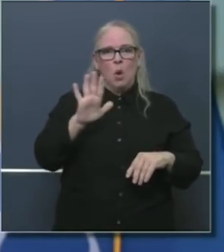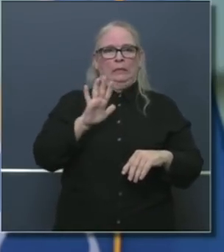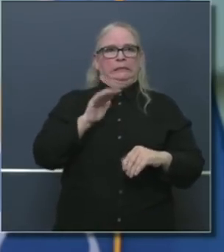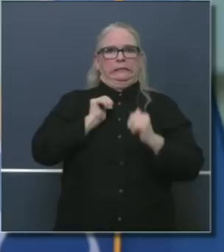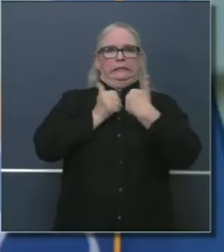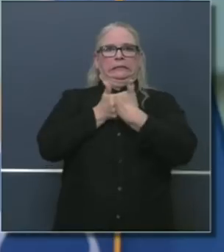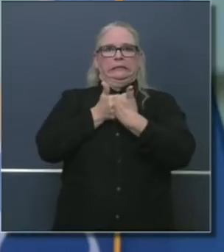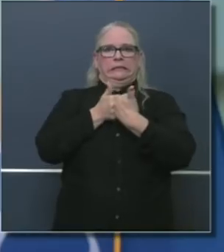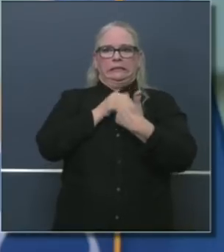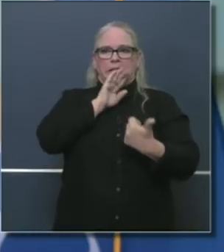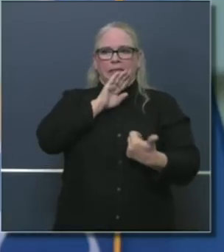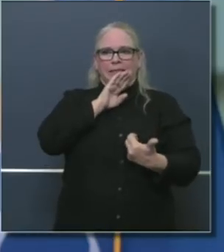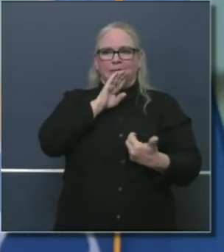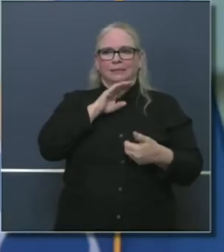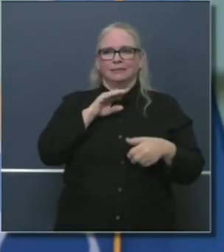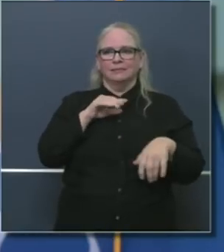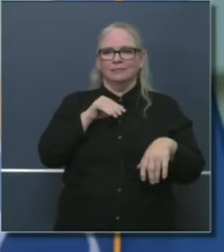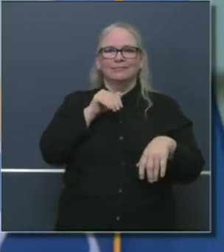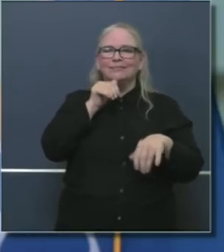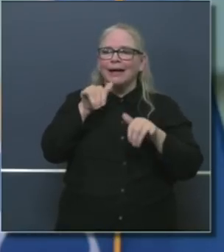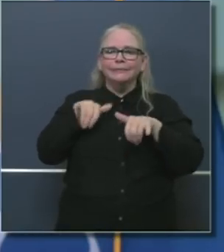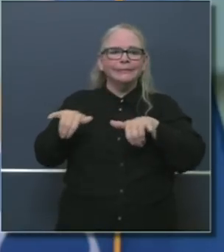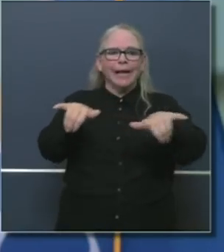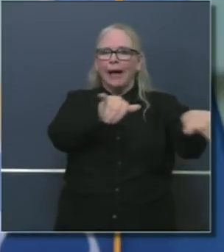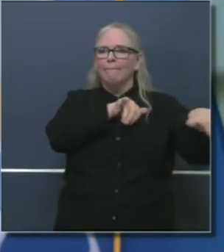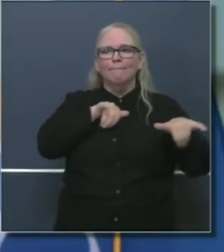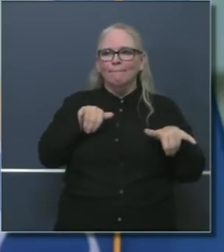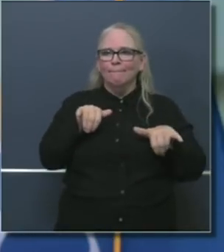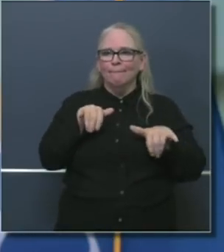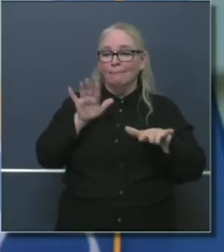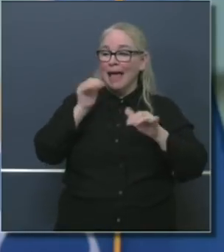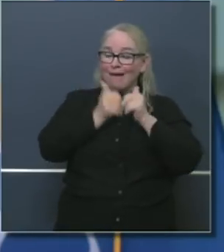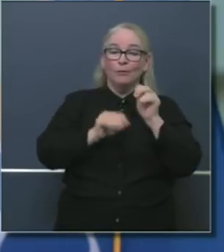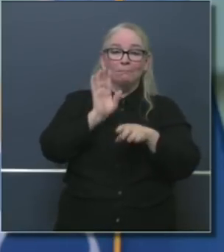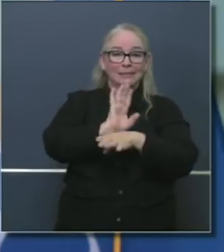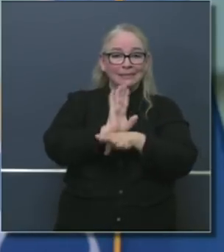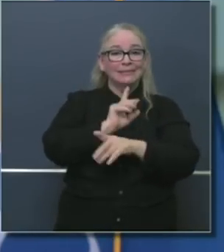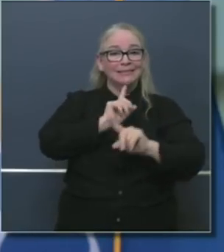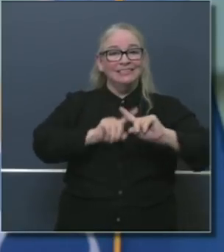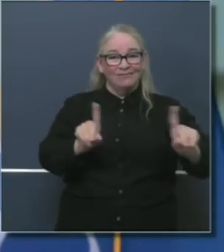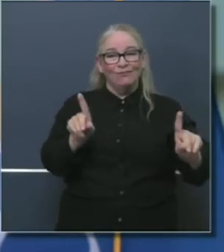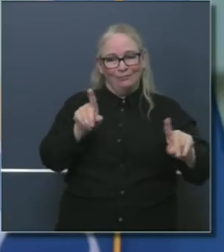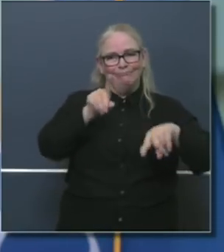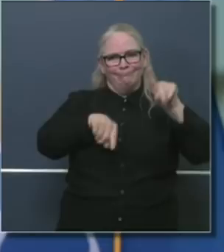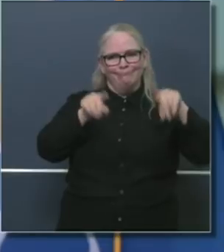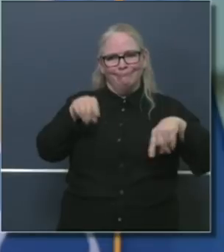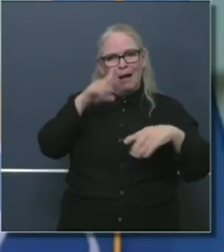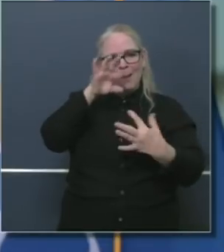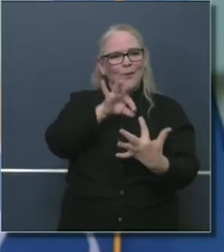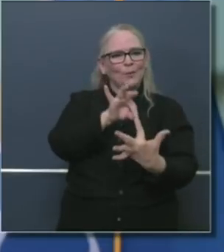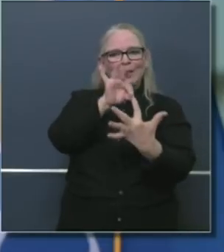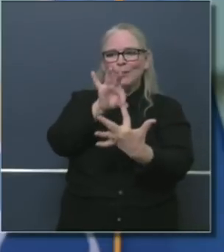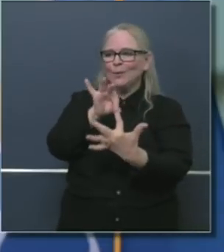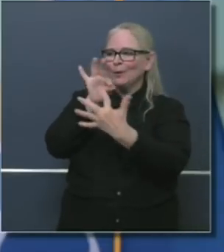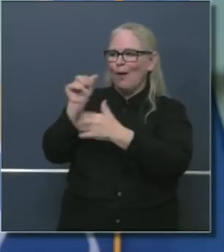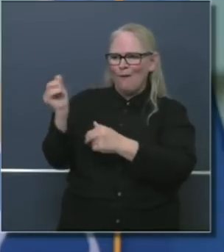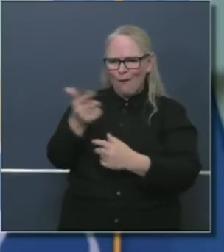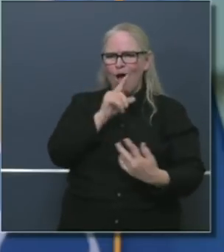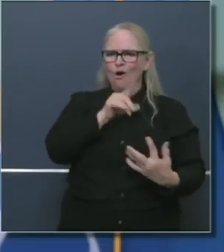other business is the same as that other business, meaning everything is unique and distinctive depending on